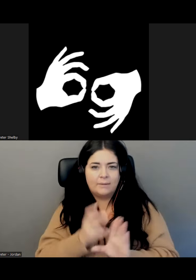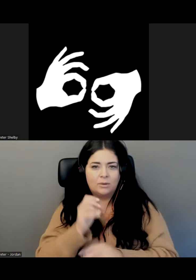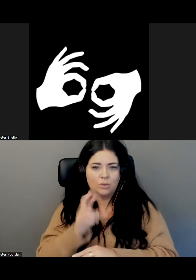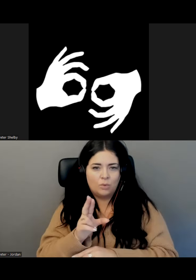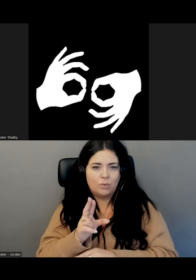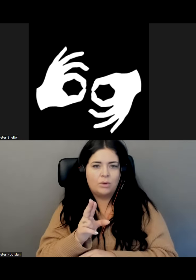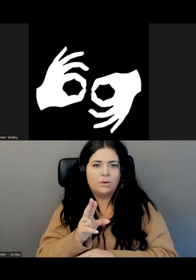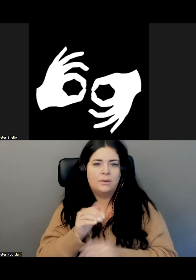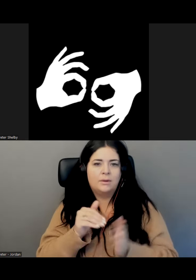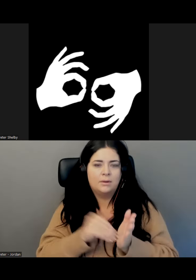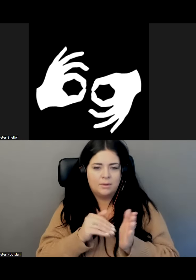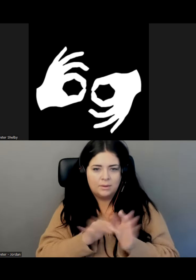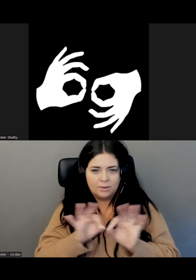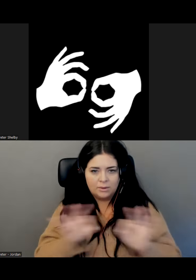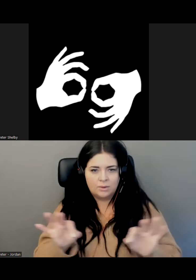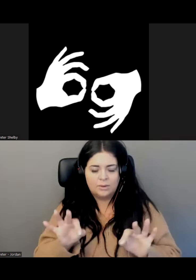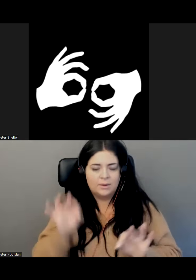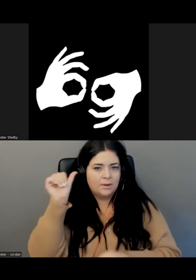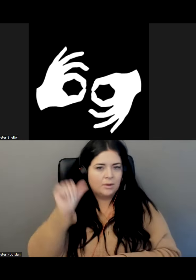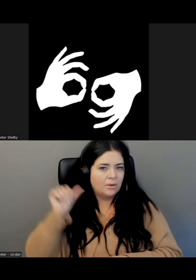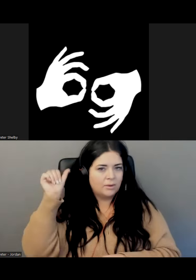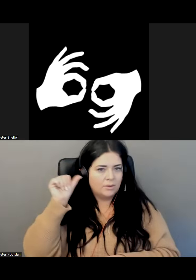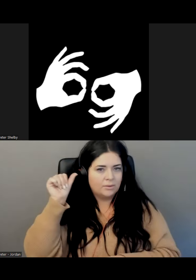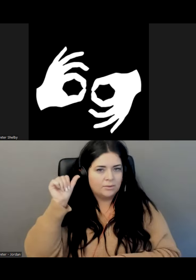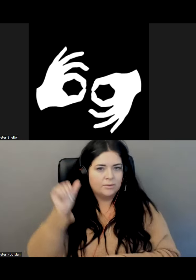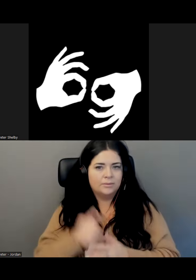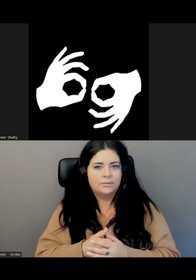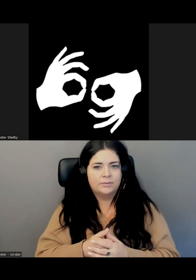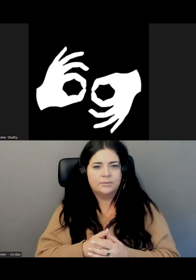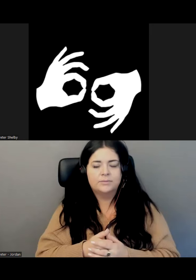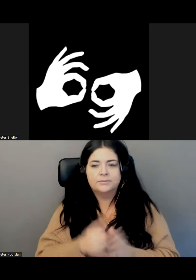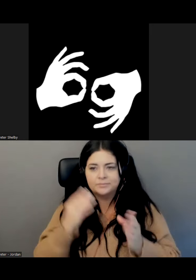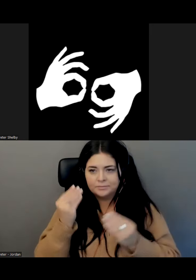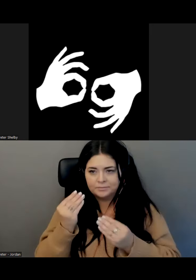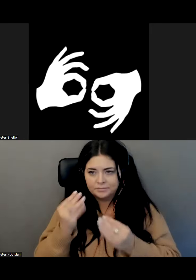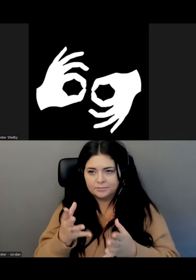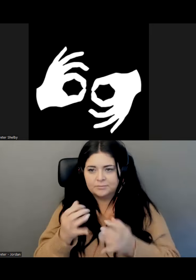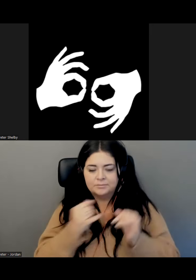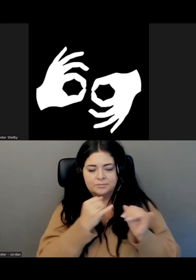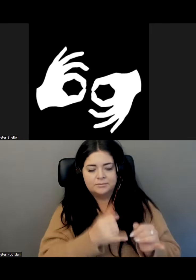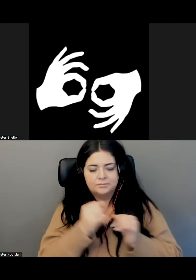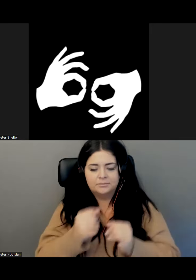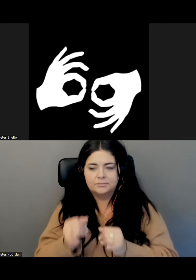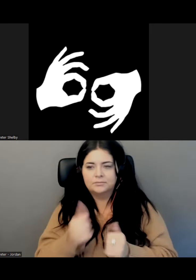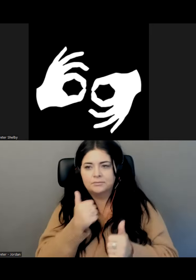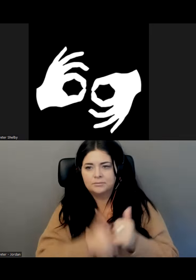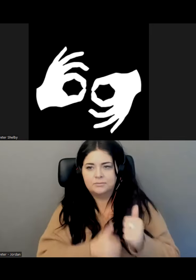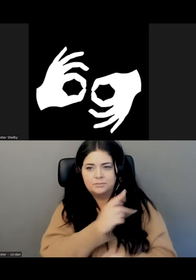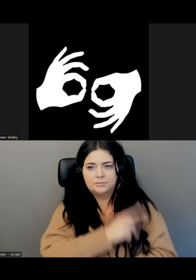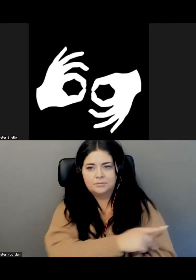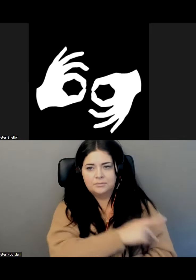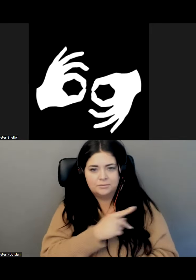in audiology. We do provide individualized care to meet the needs of people across